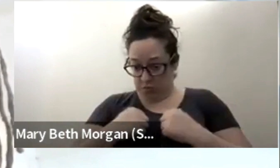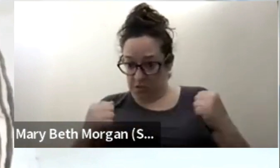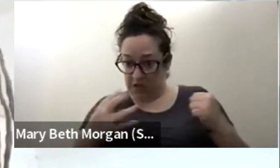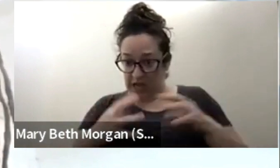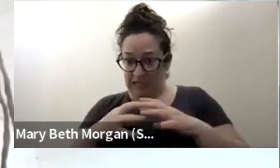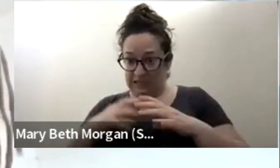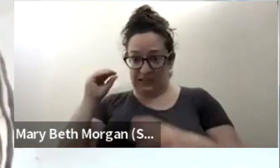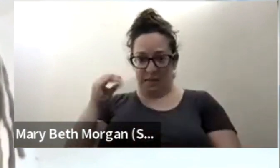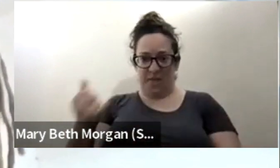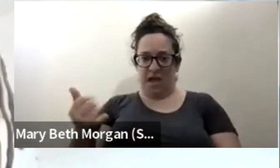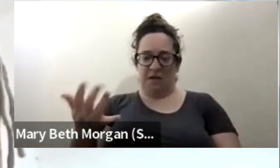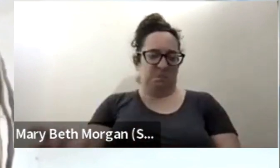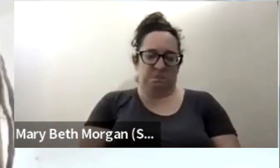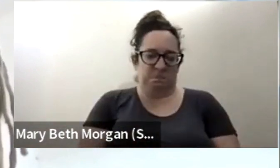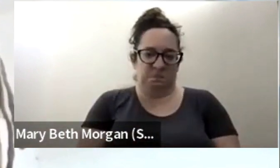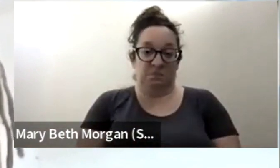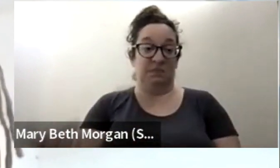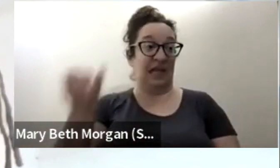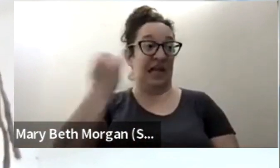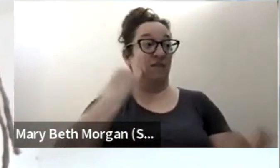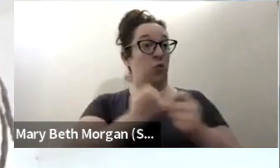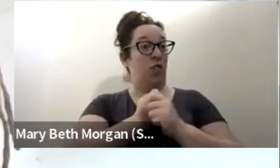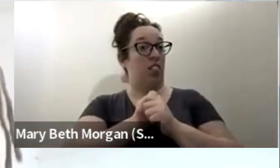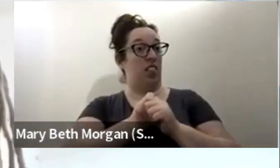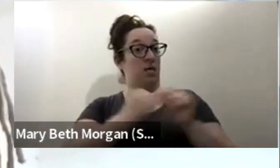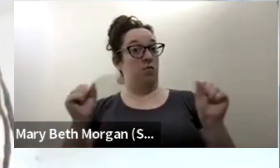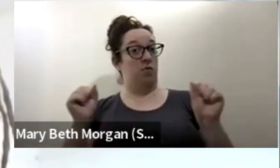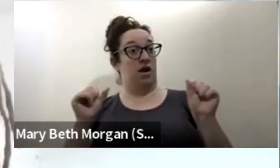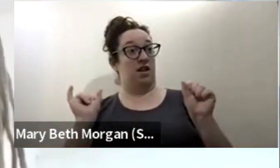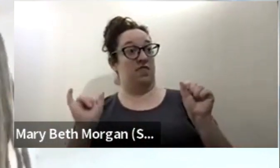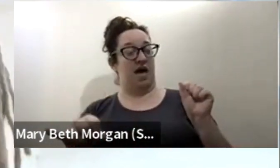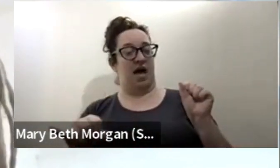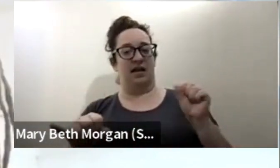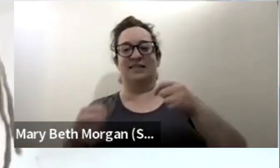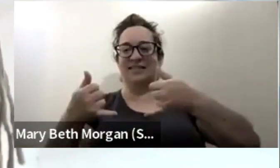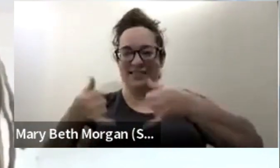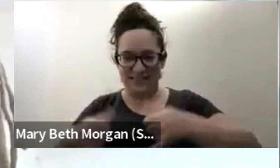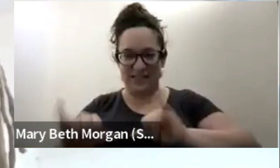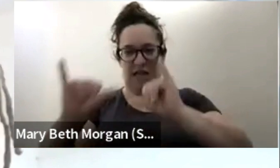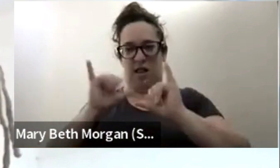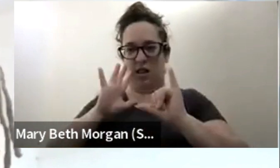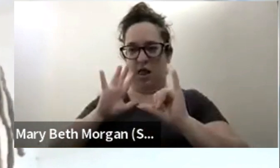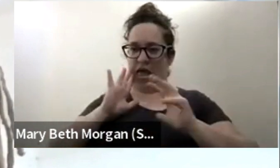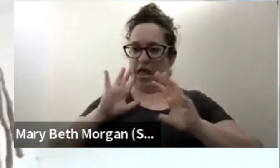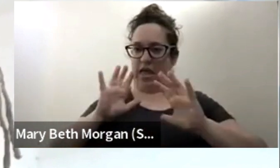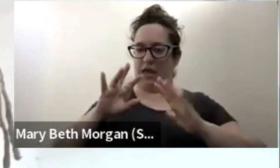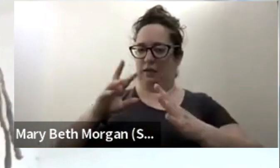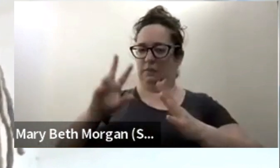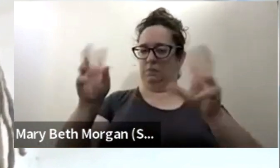us is still, that being liberated is a stance in a storm of pressure.